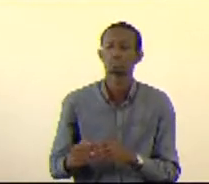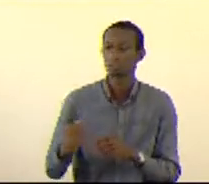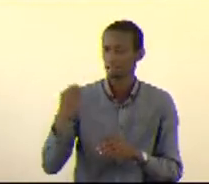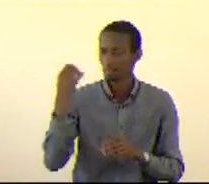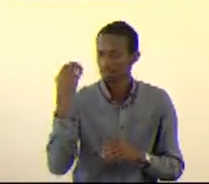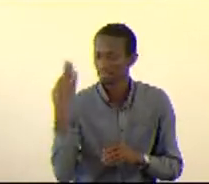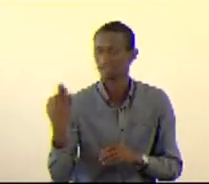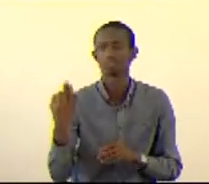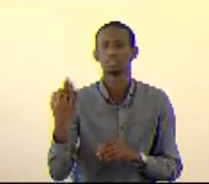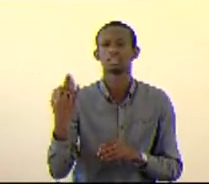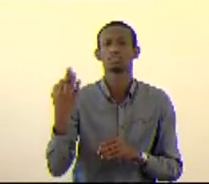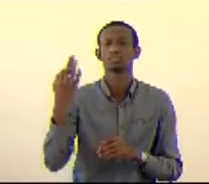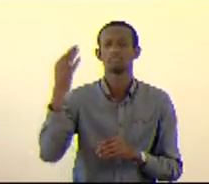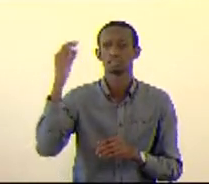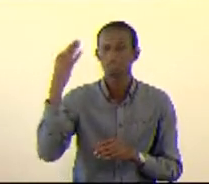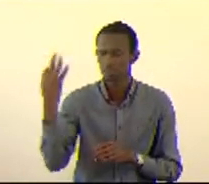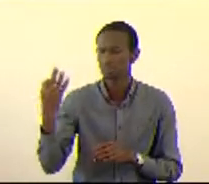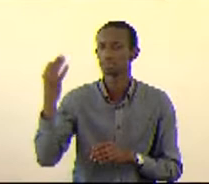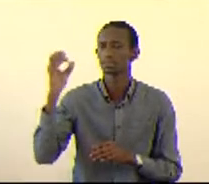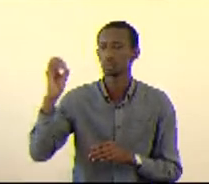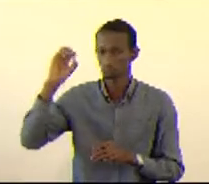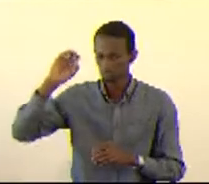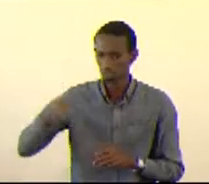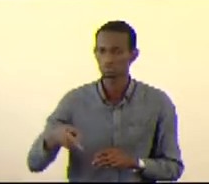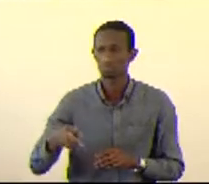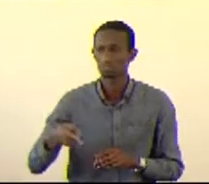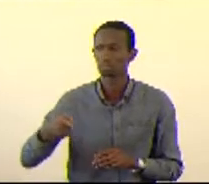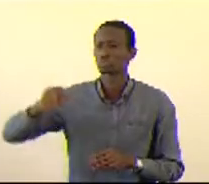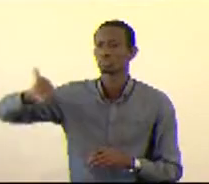330,000 joules. Do you look at that?